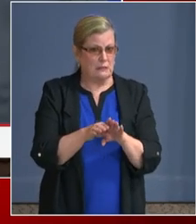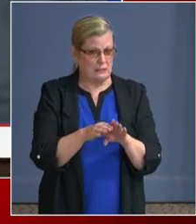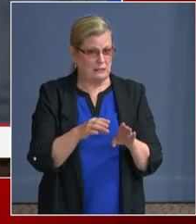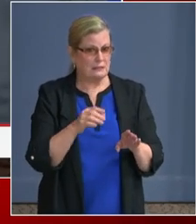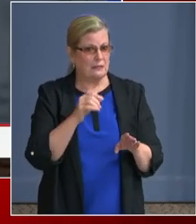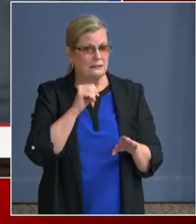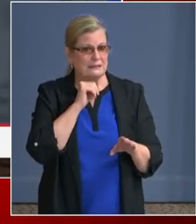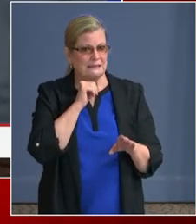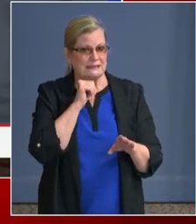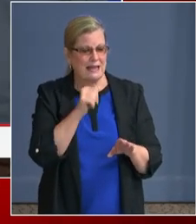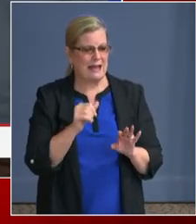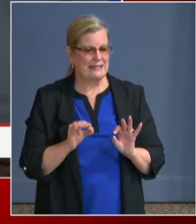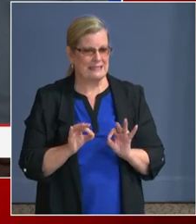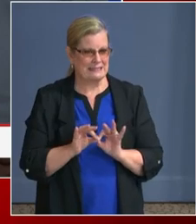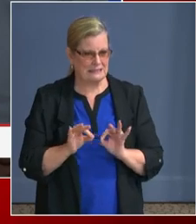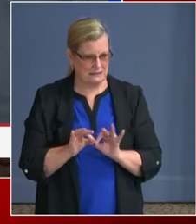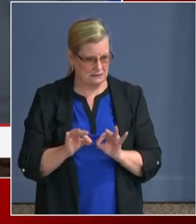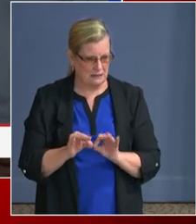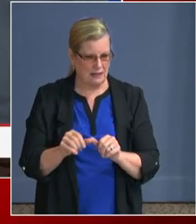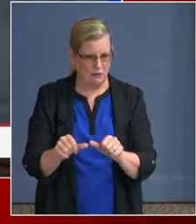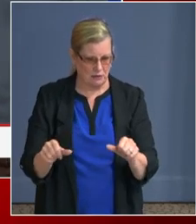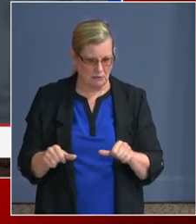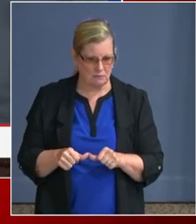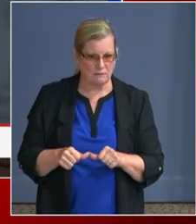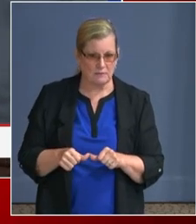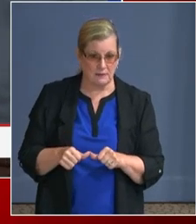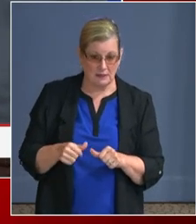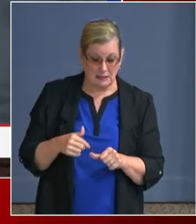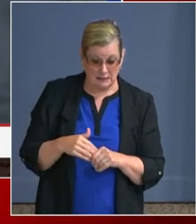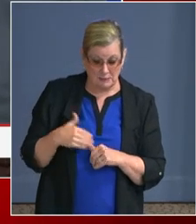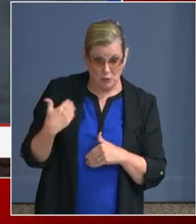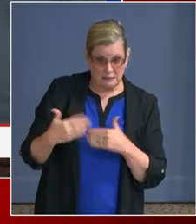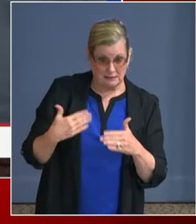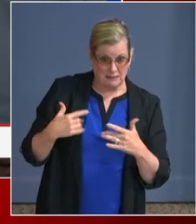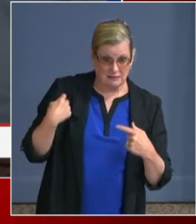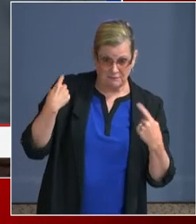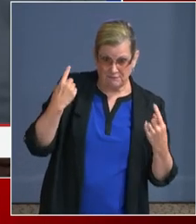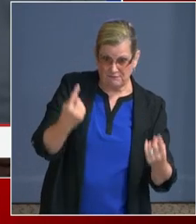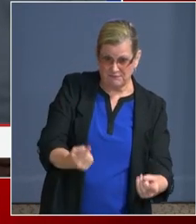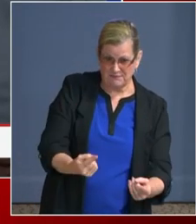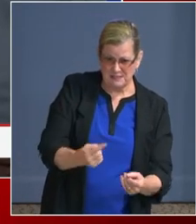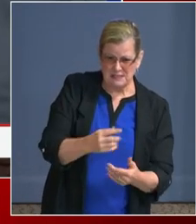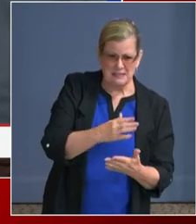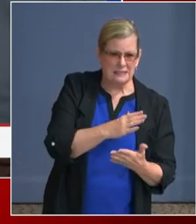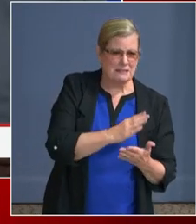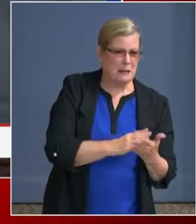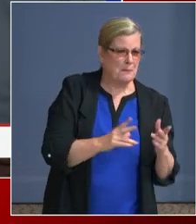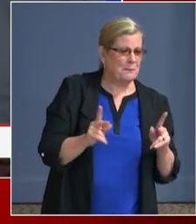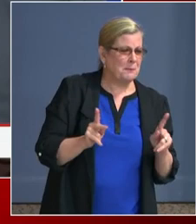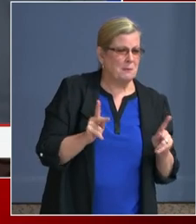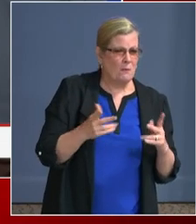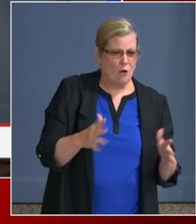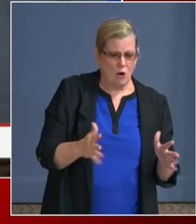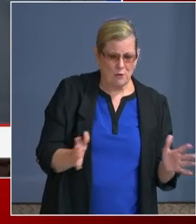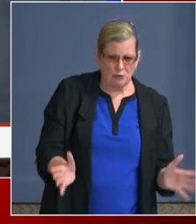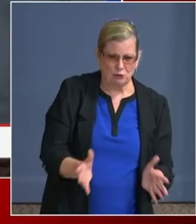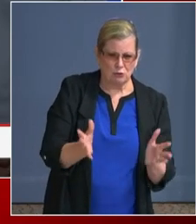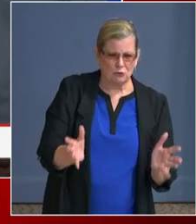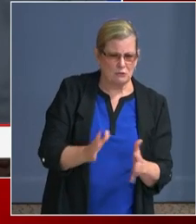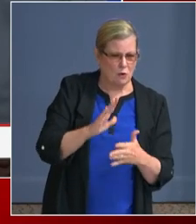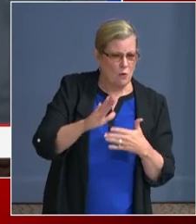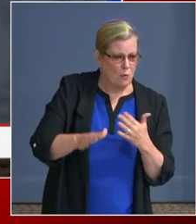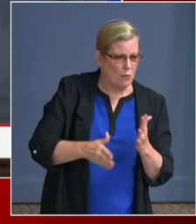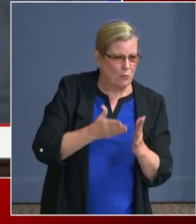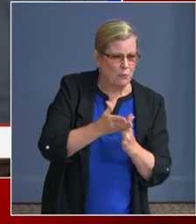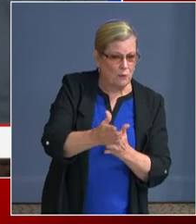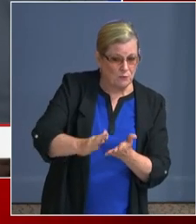non-essential businesses. And that process is that some people we have encouraged to go through a waiver